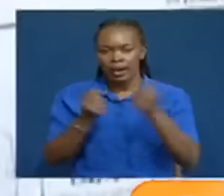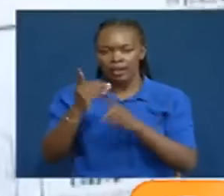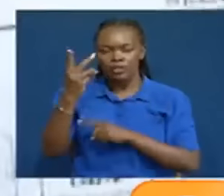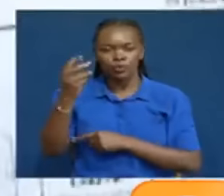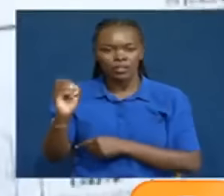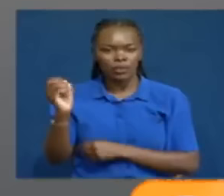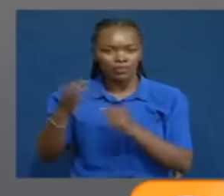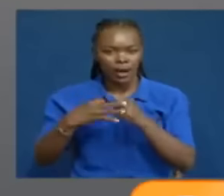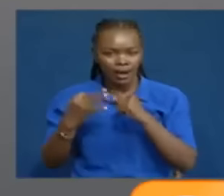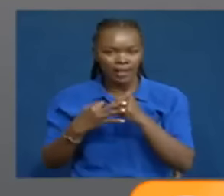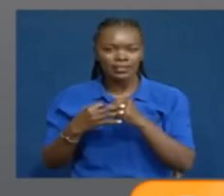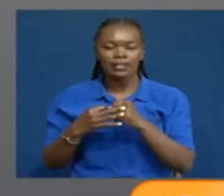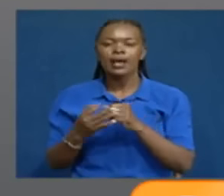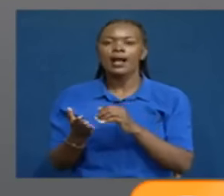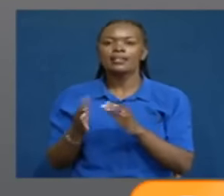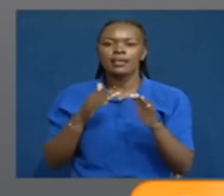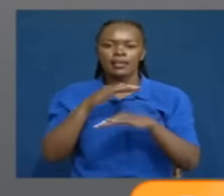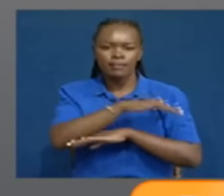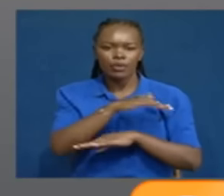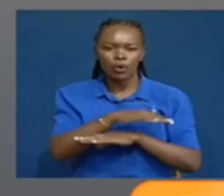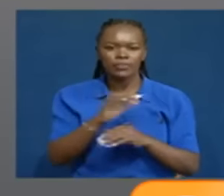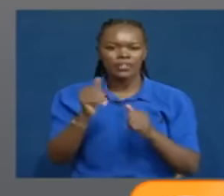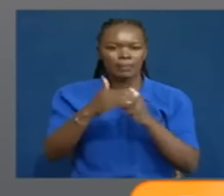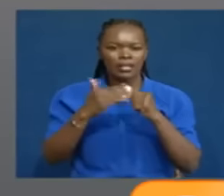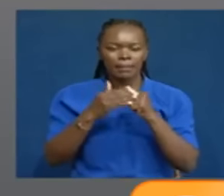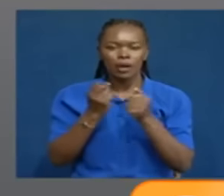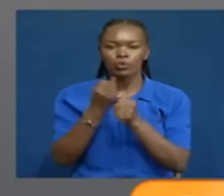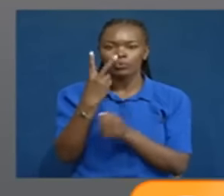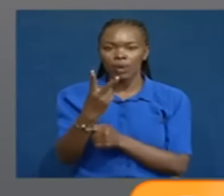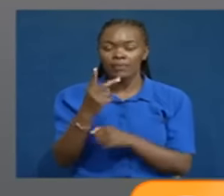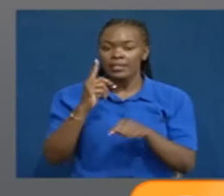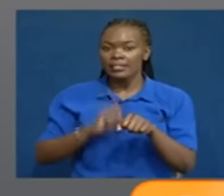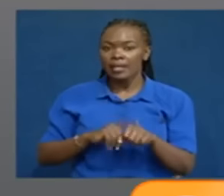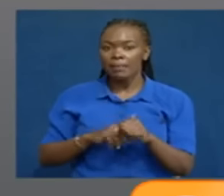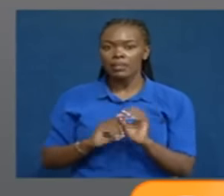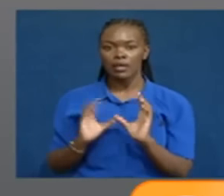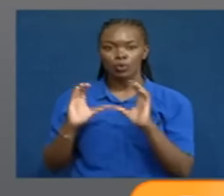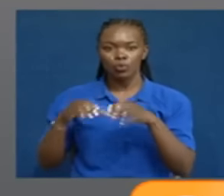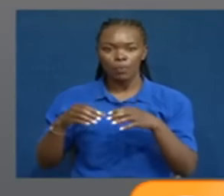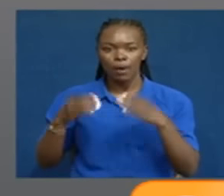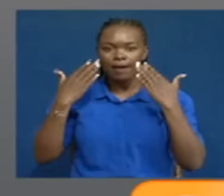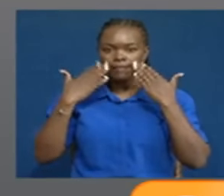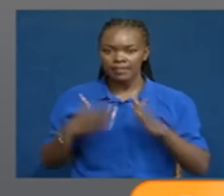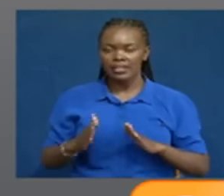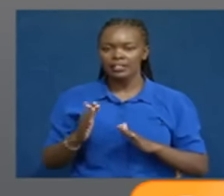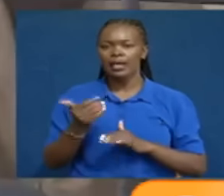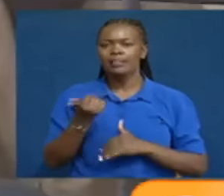returned on the evening of September 12th after the gang completed its apparent mission.